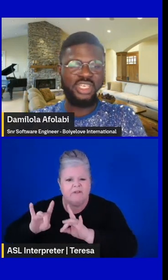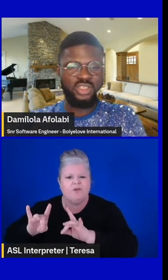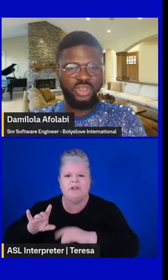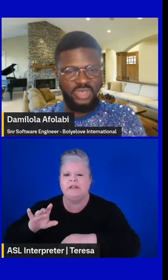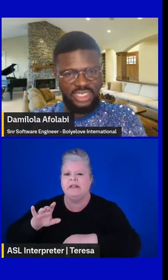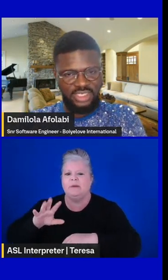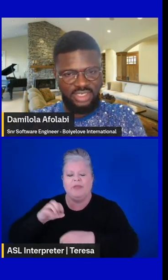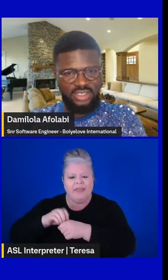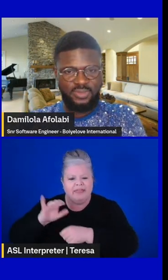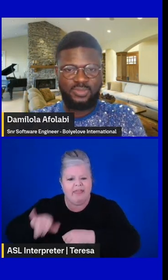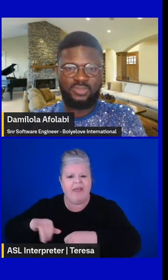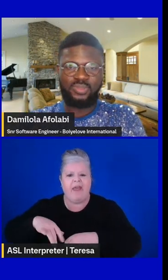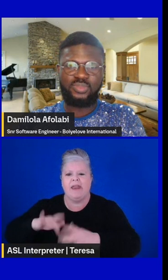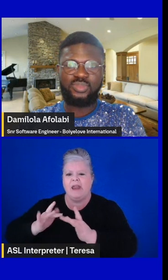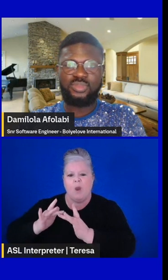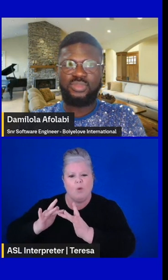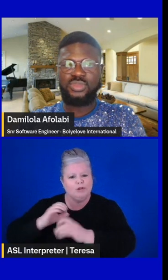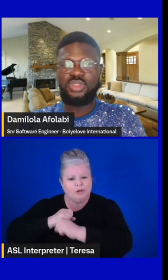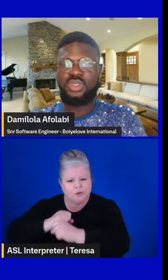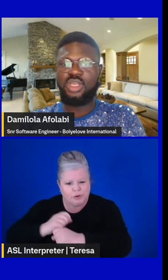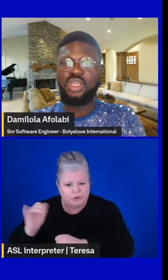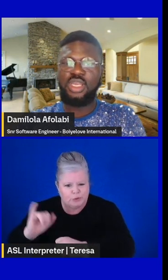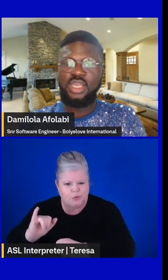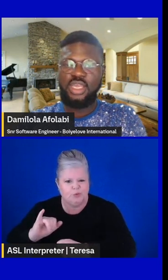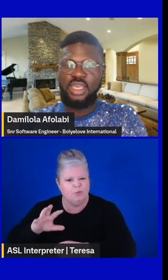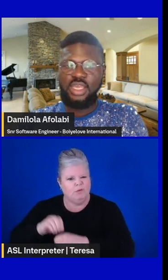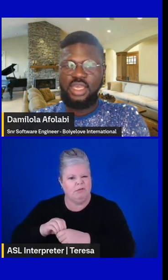security within Kubernetes.